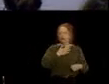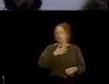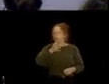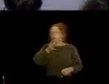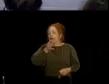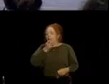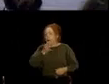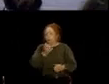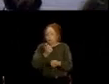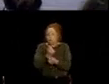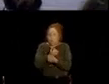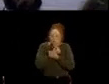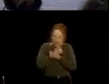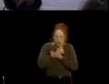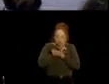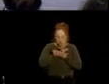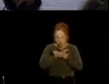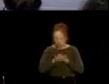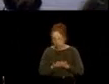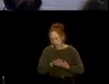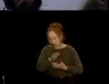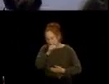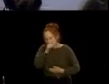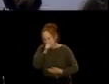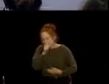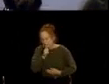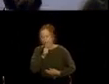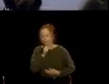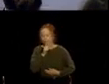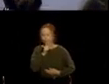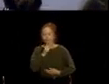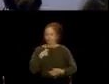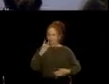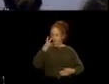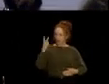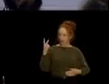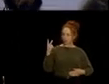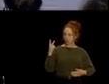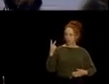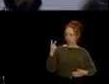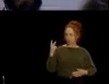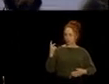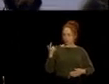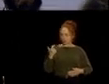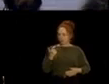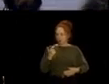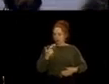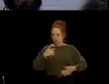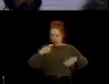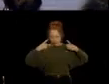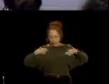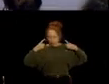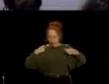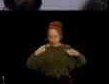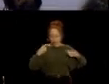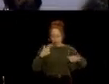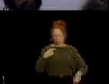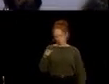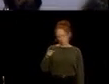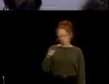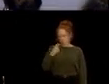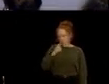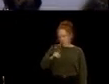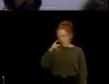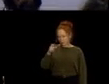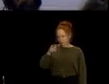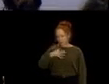kind and patient that even though in hindsight I was like, oh girl, you're only saying that because you're my mom, it helped